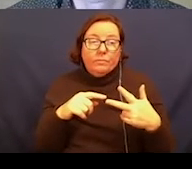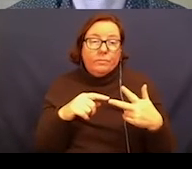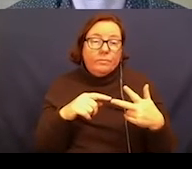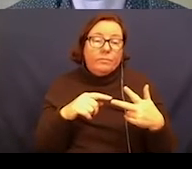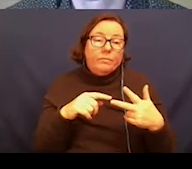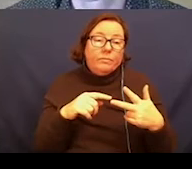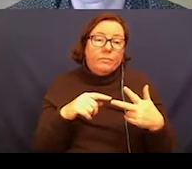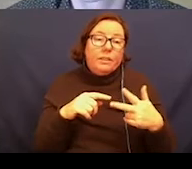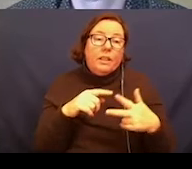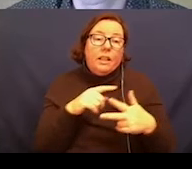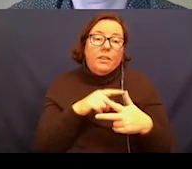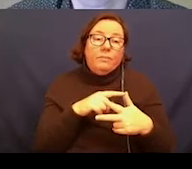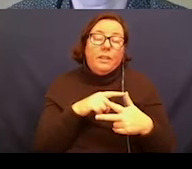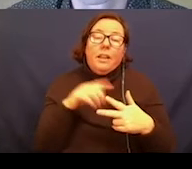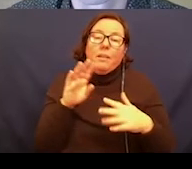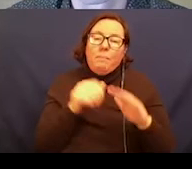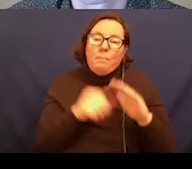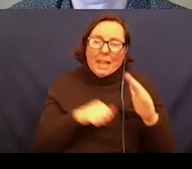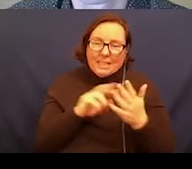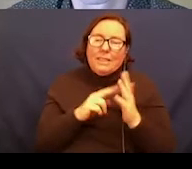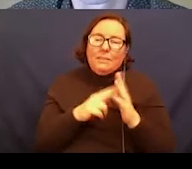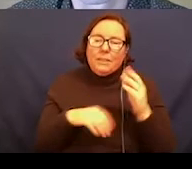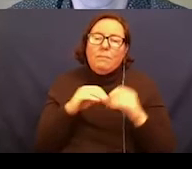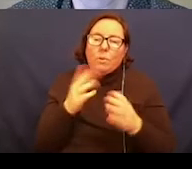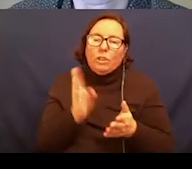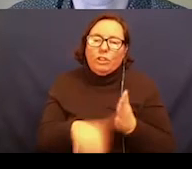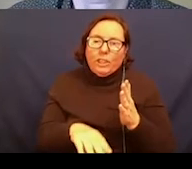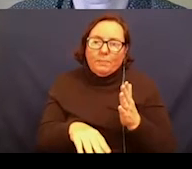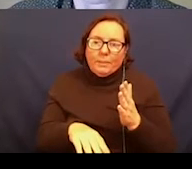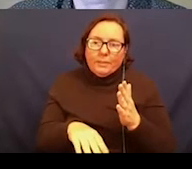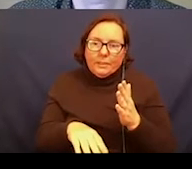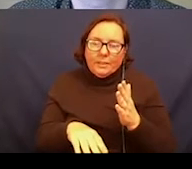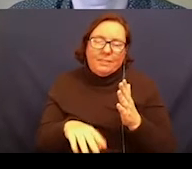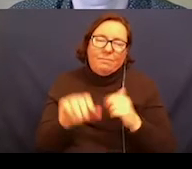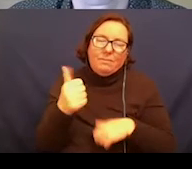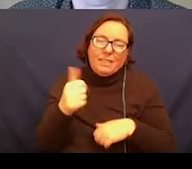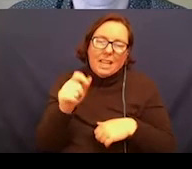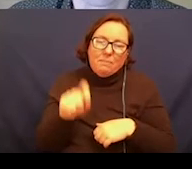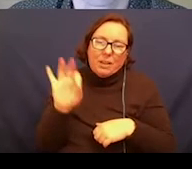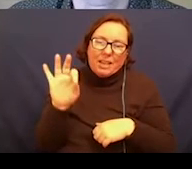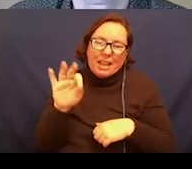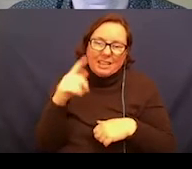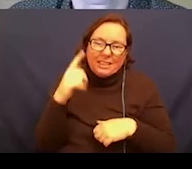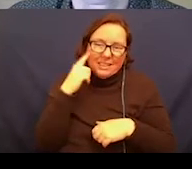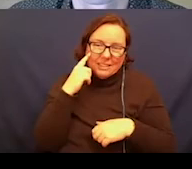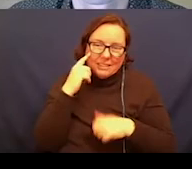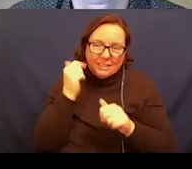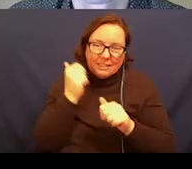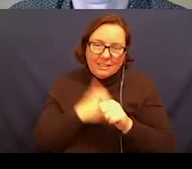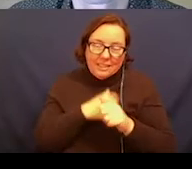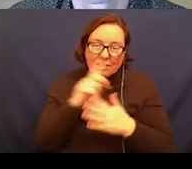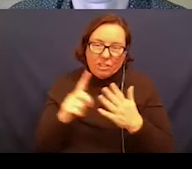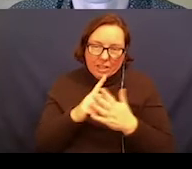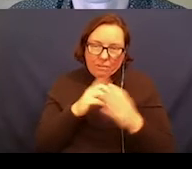which provides electricity at a cheaper rate, about 10.9 cents per kilowatt hour,